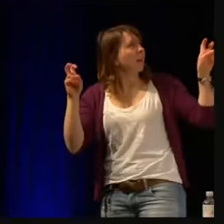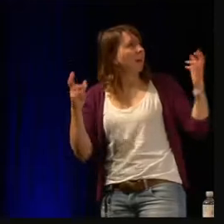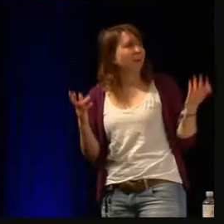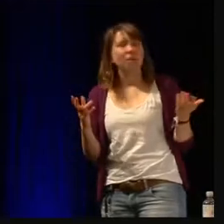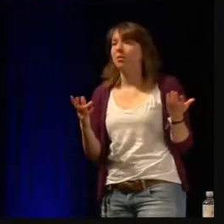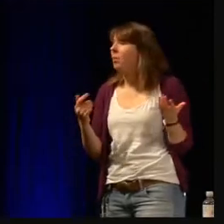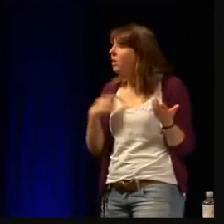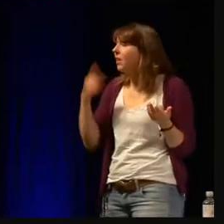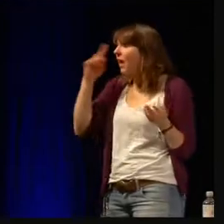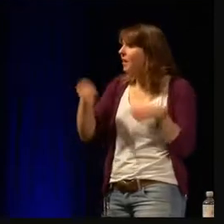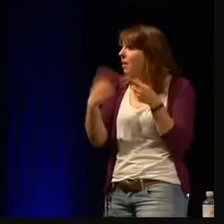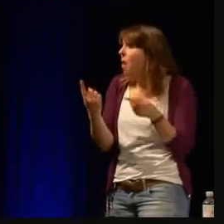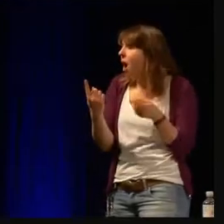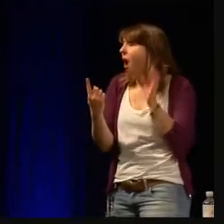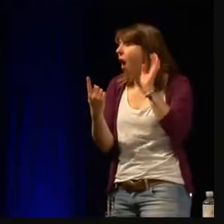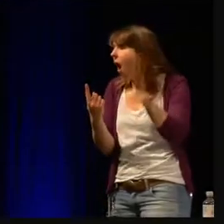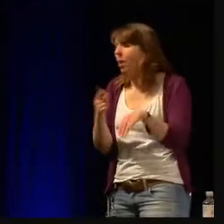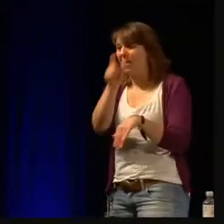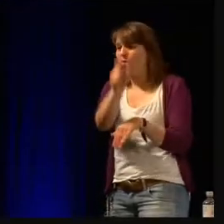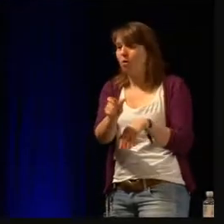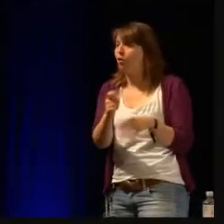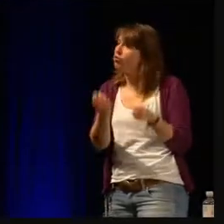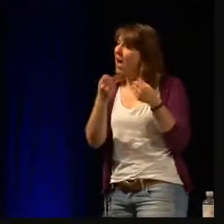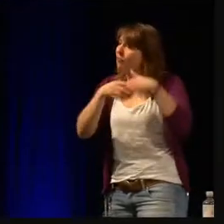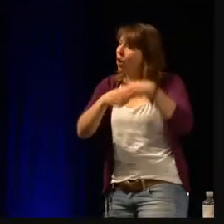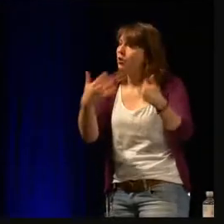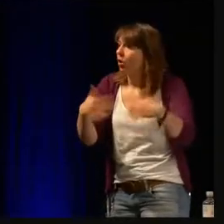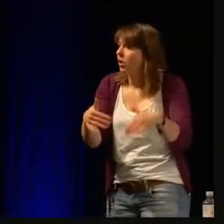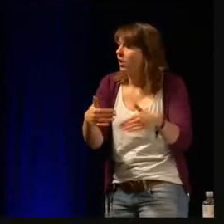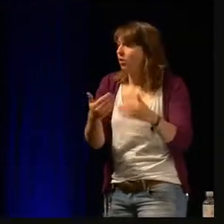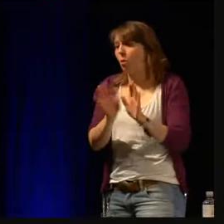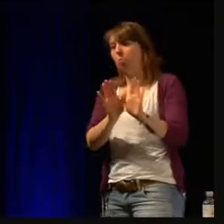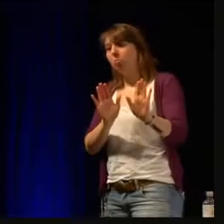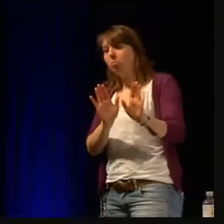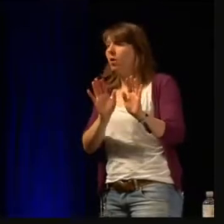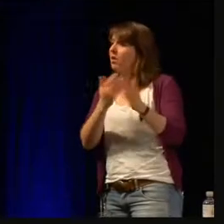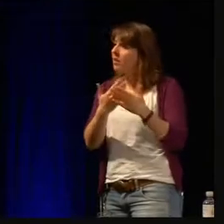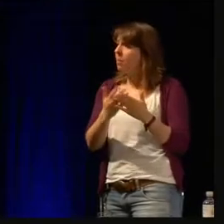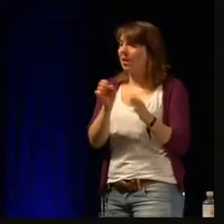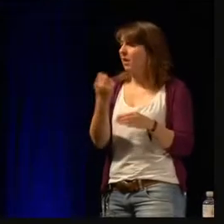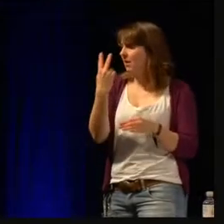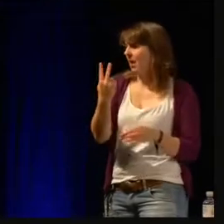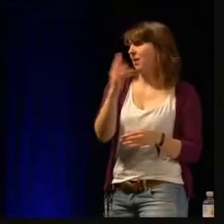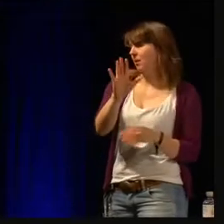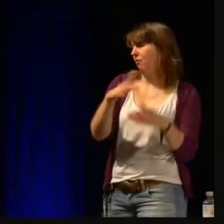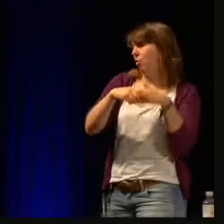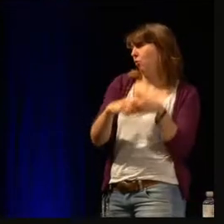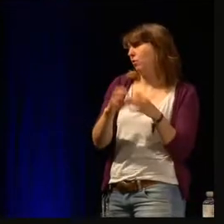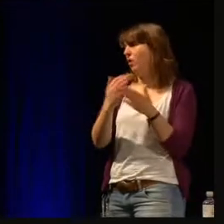That's why we have this quote, "I always assumed that I'm not very close with this person, so what the